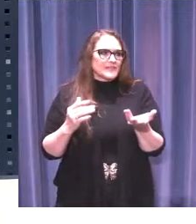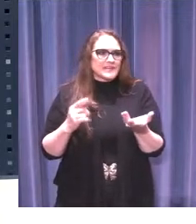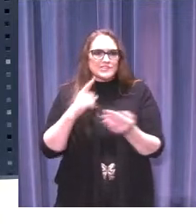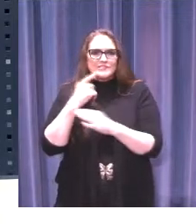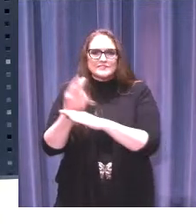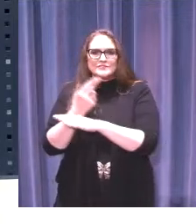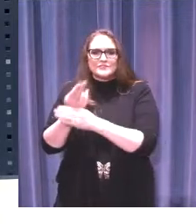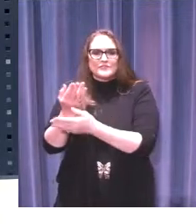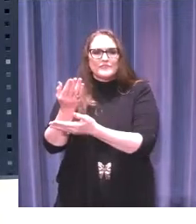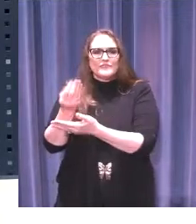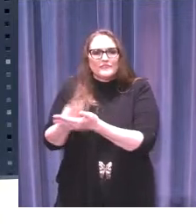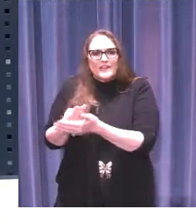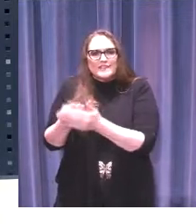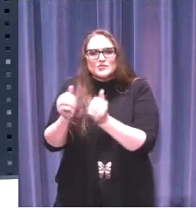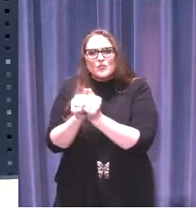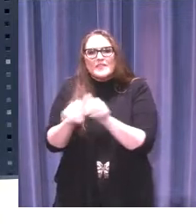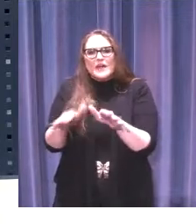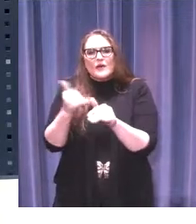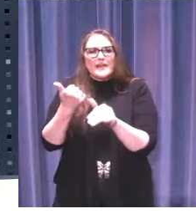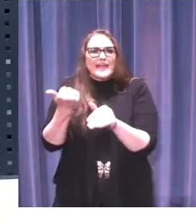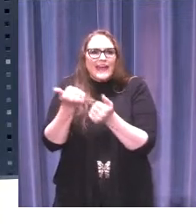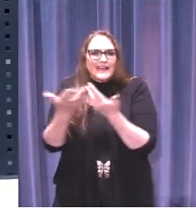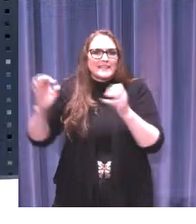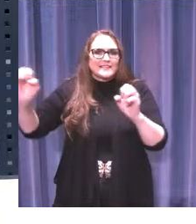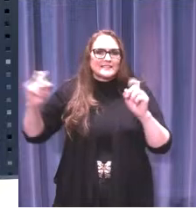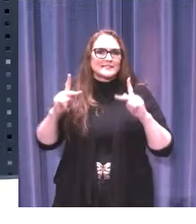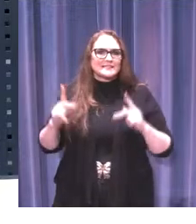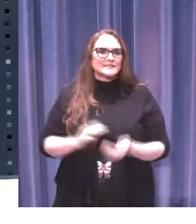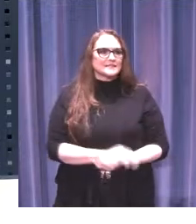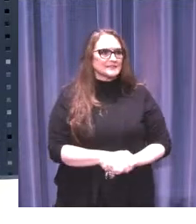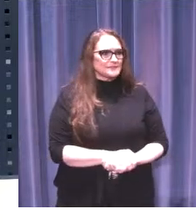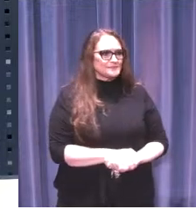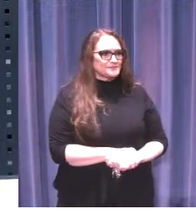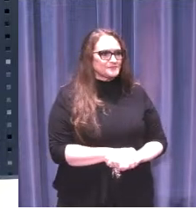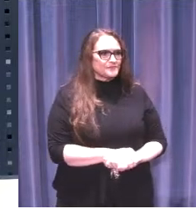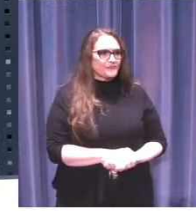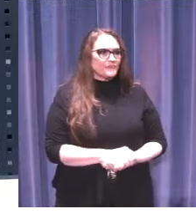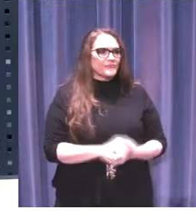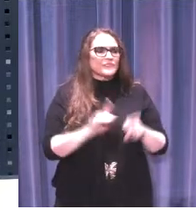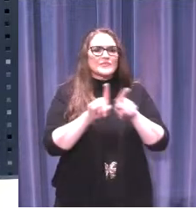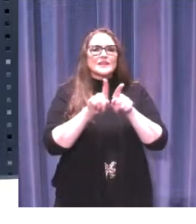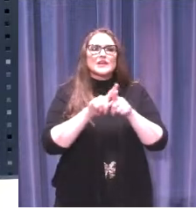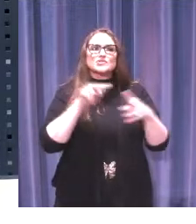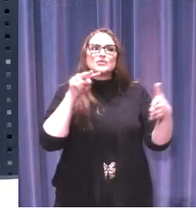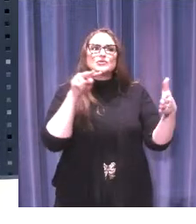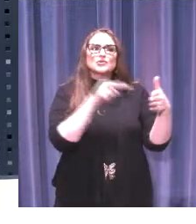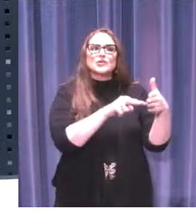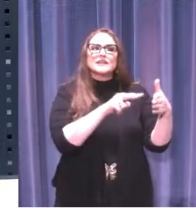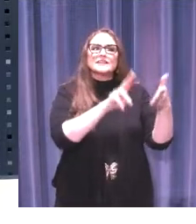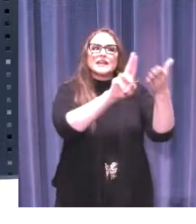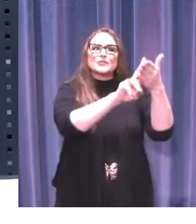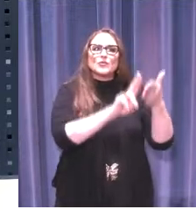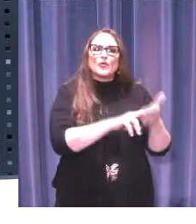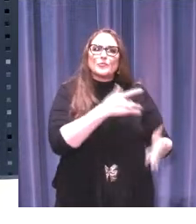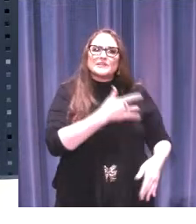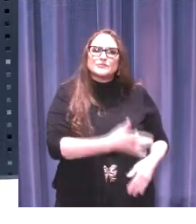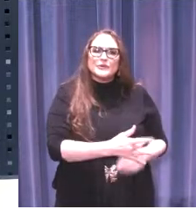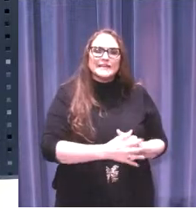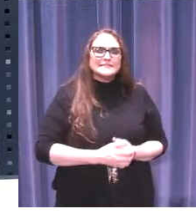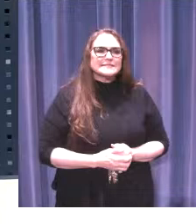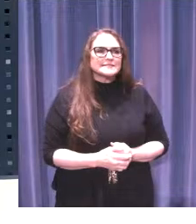utilization of funds without any return? I would also look at the enrollment trends